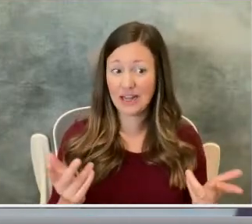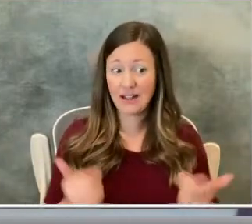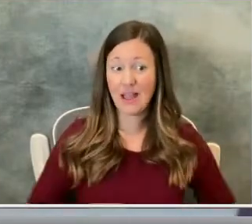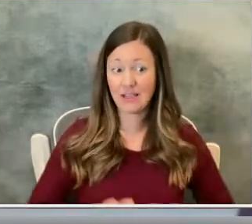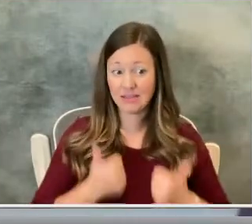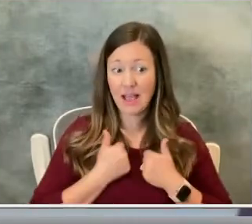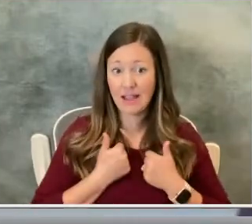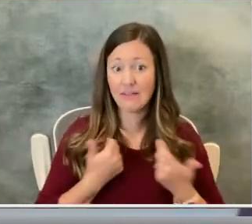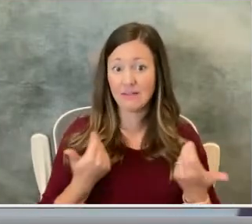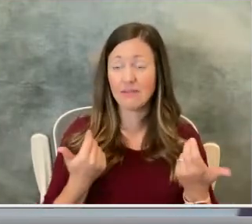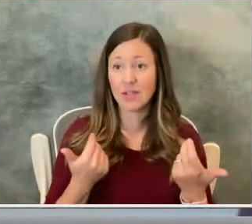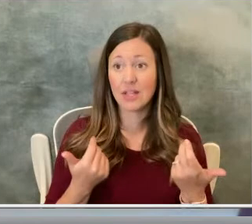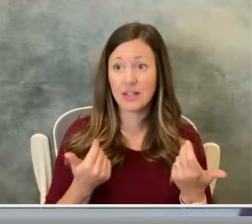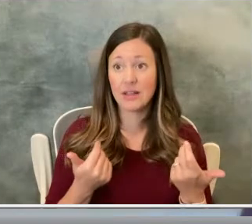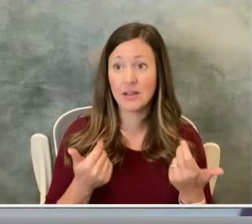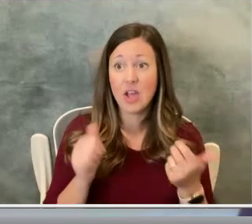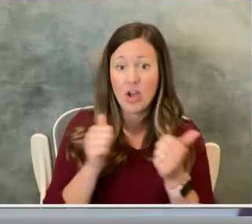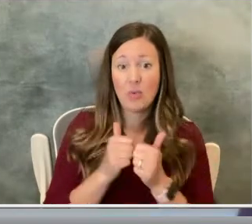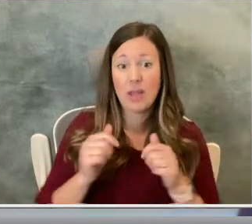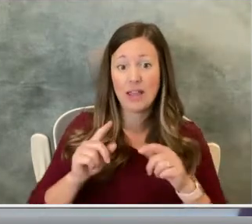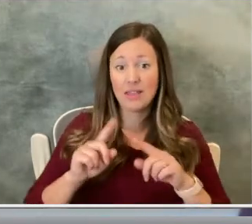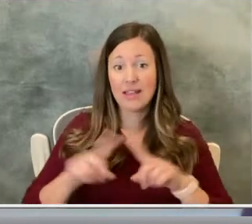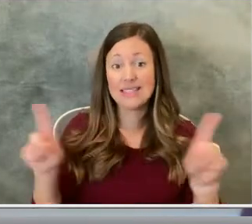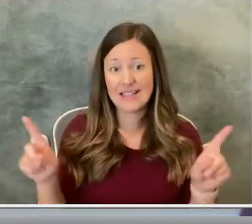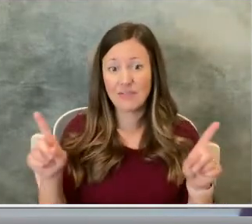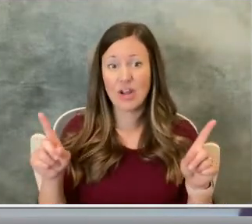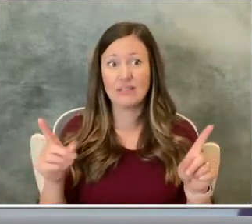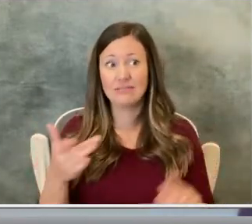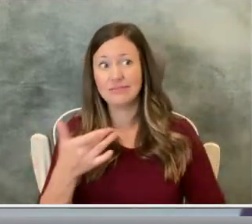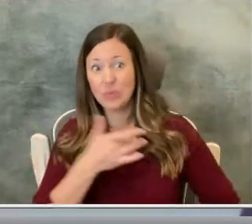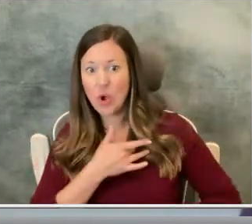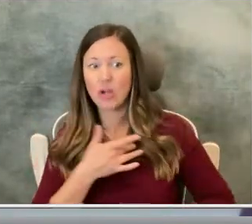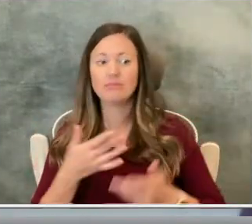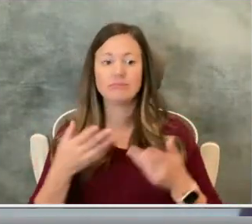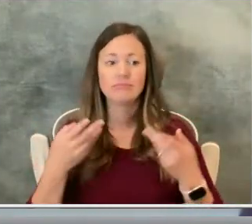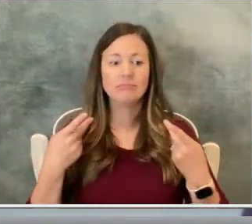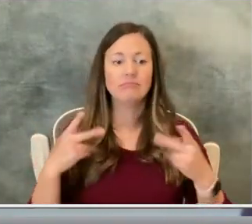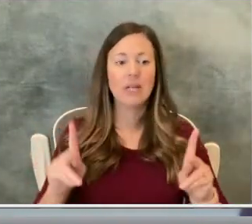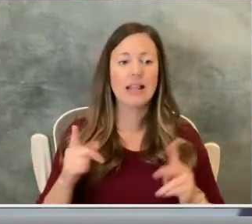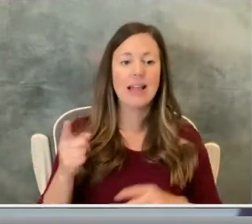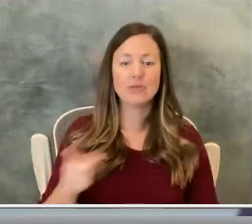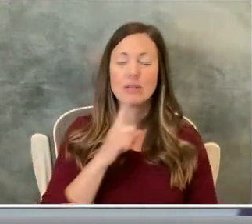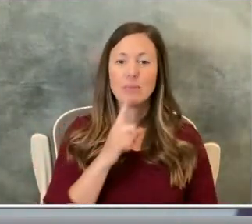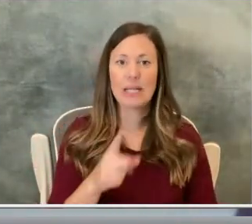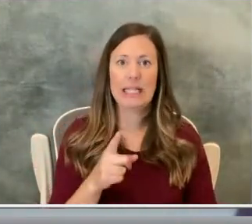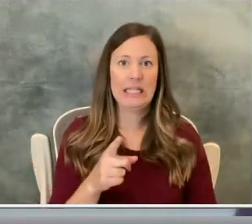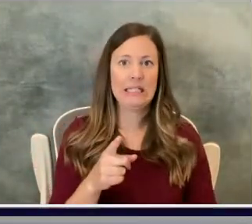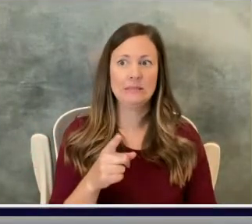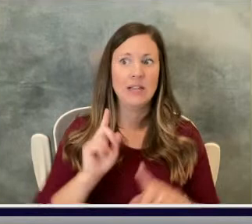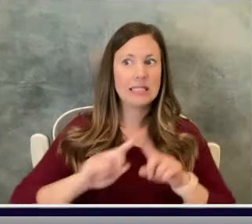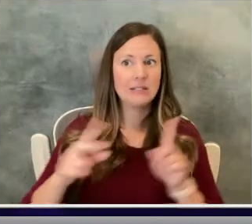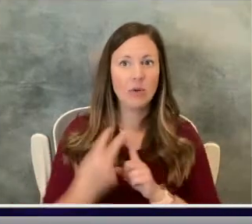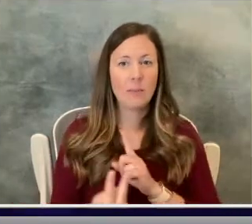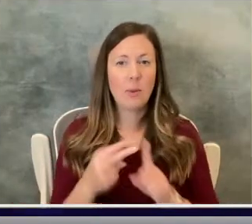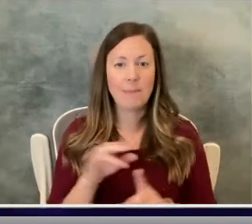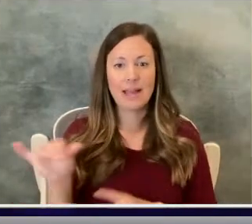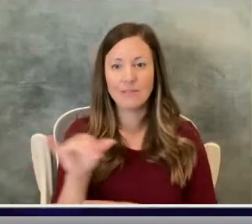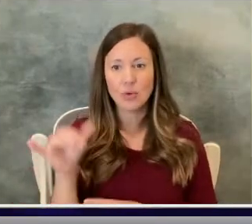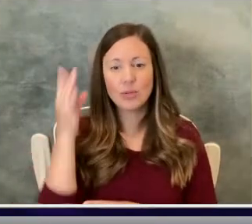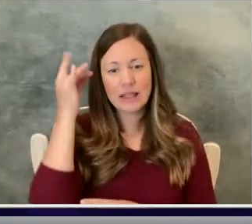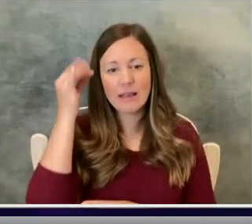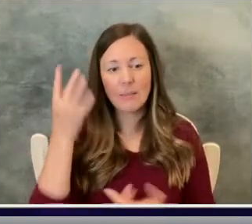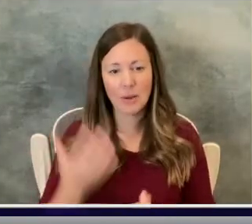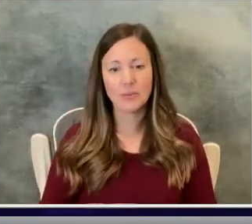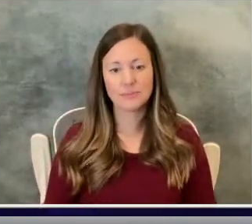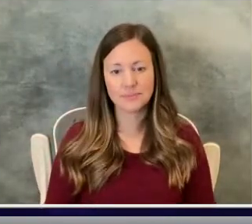with a different filter that allows him to think about, you know. And speaking of William's